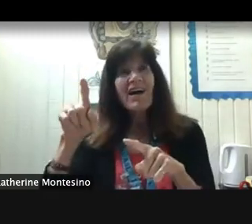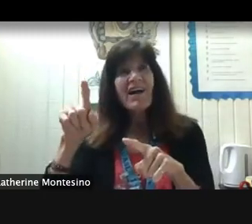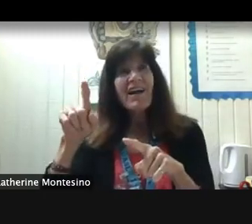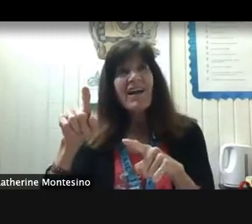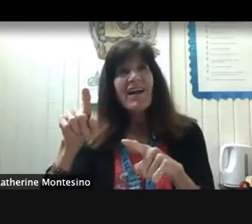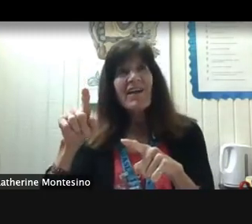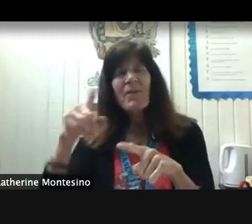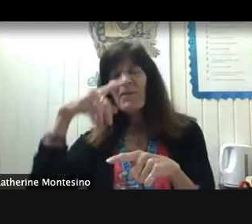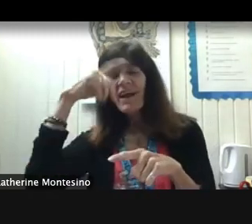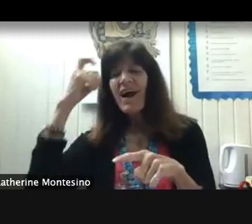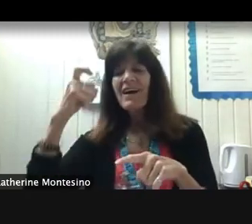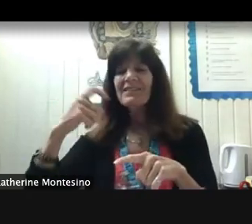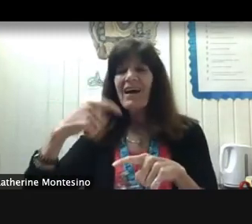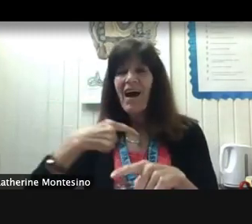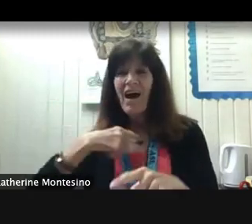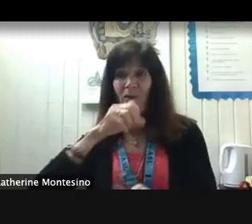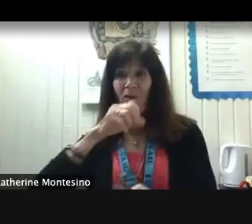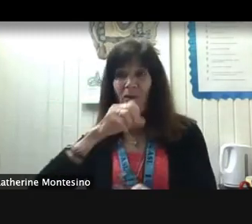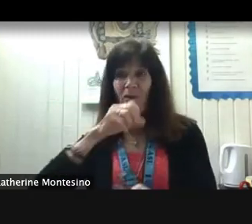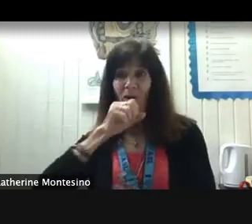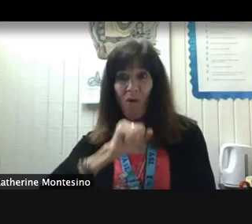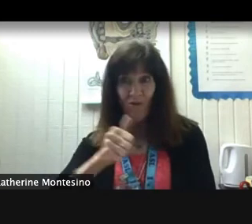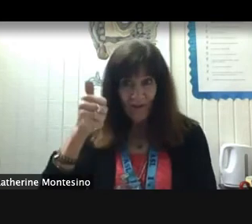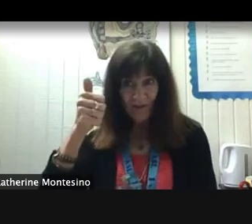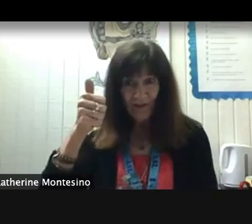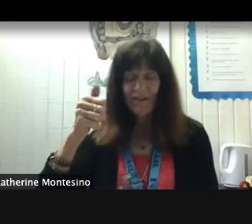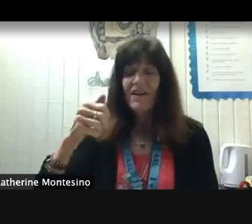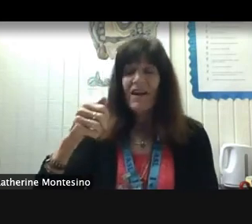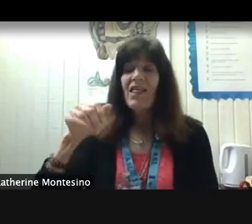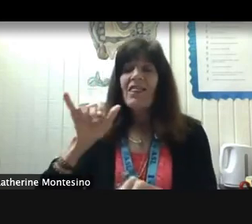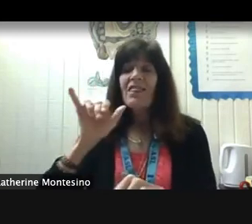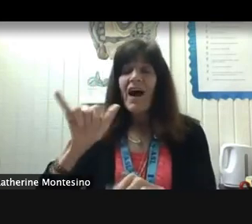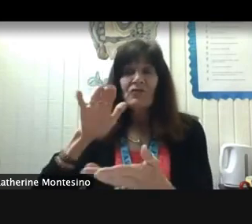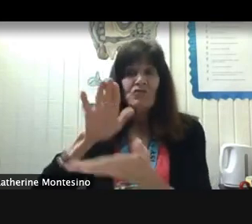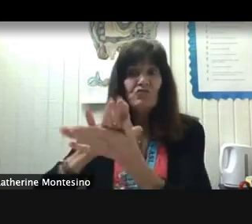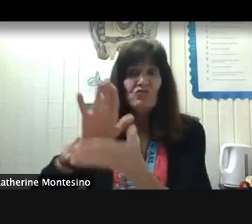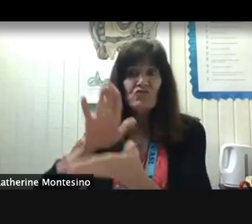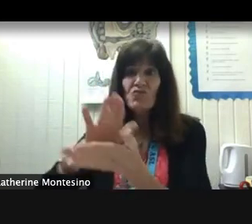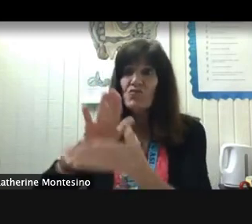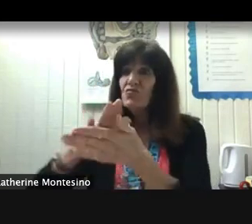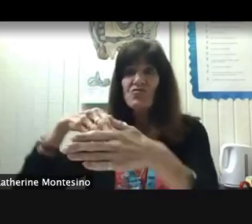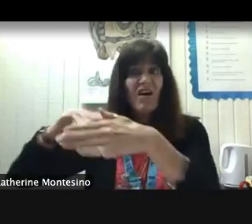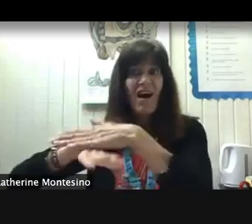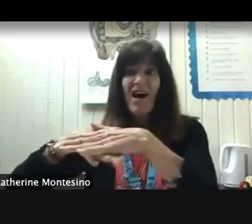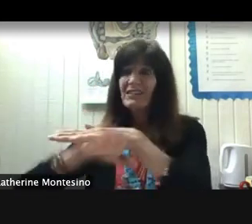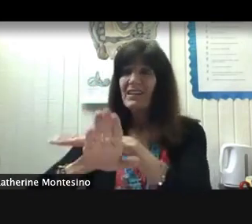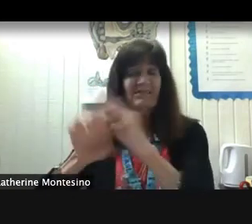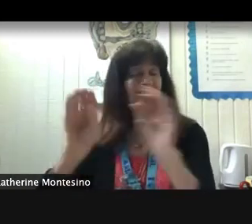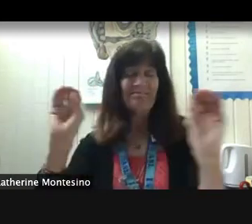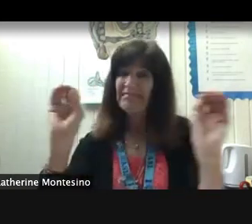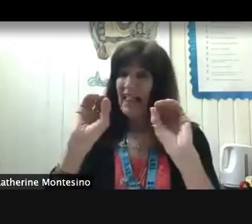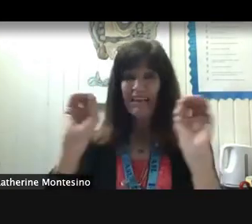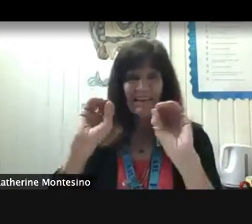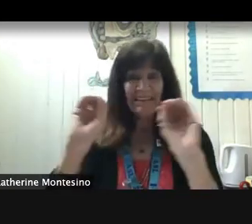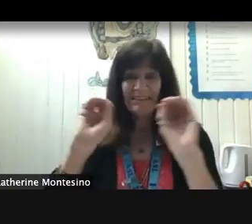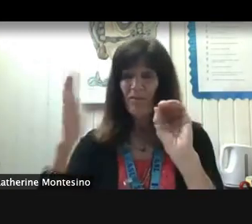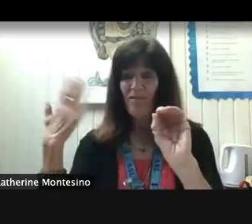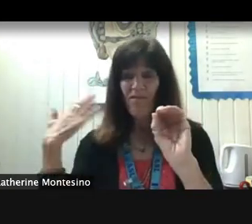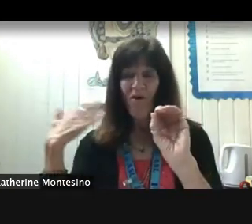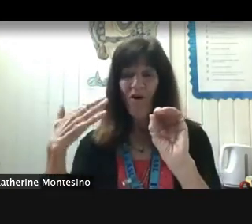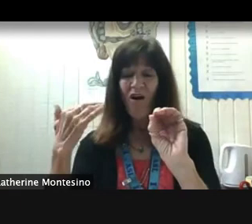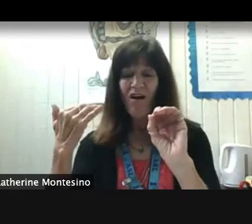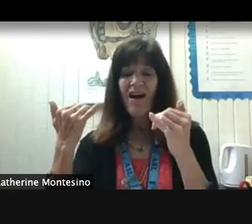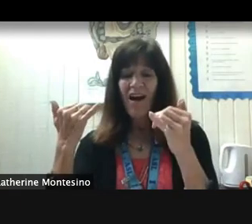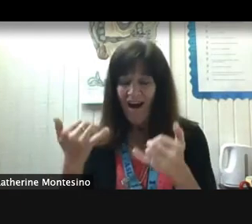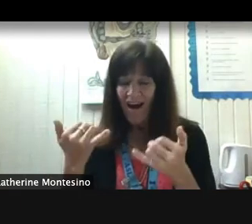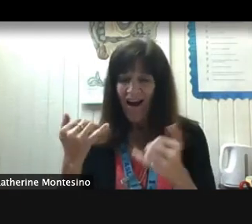like extraordinarily brilliant, but, um, and I'm just as smart, just as brilliant. Um, because I'm older,